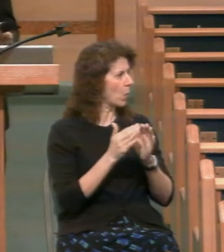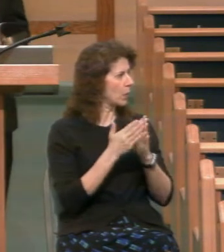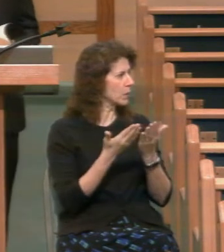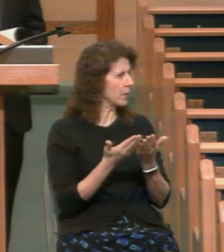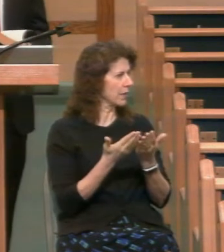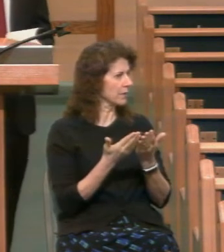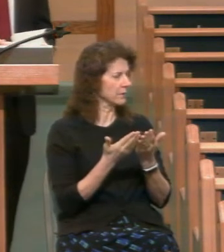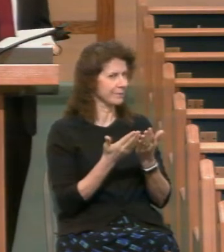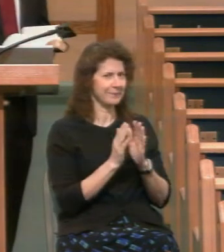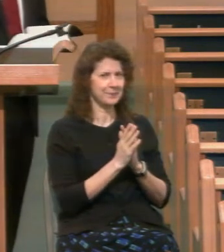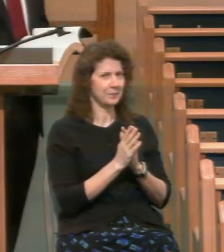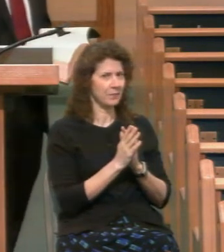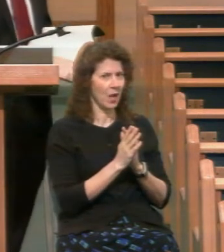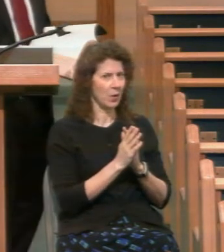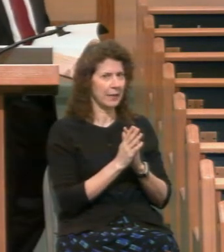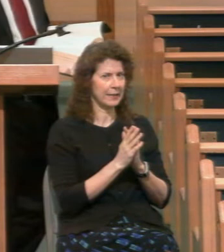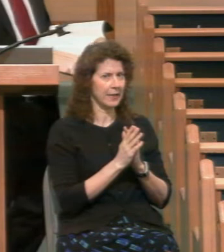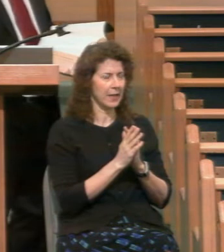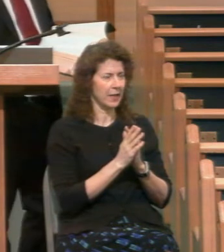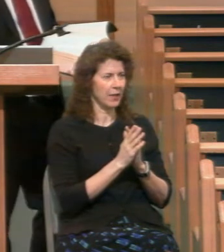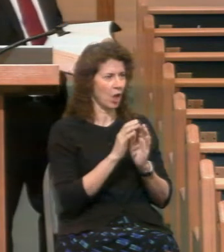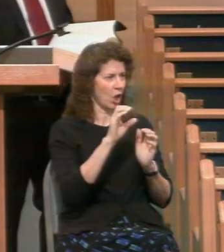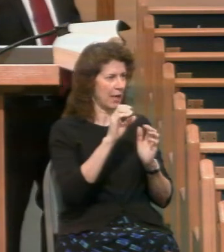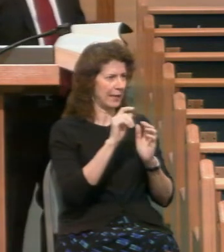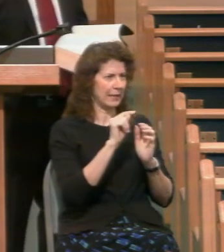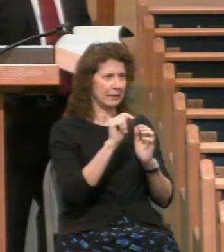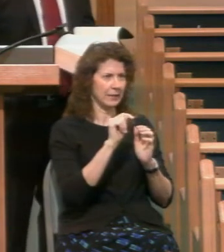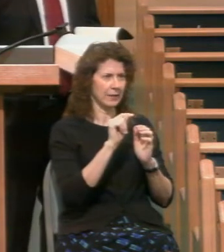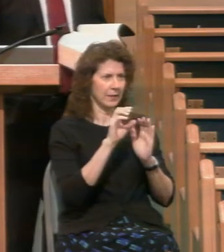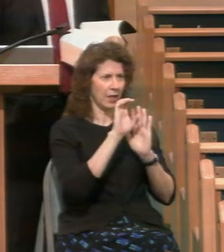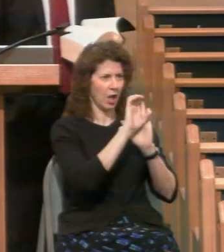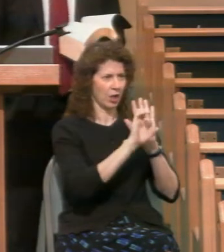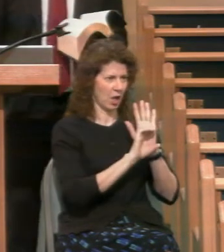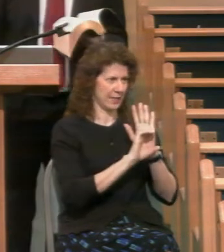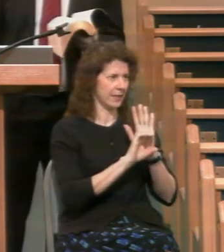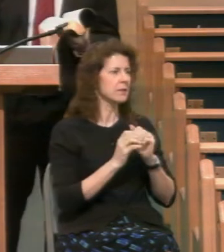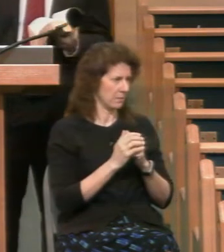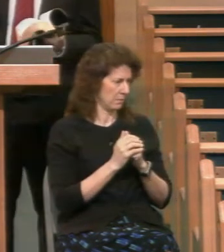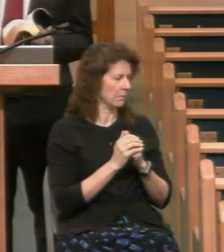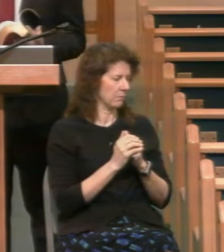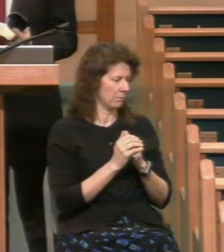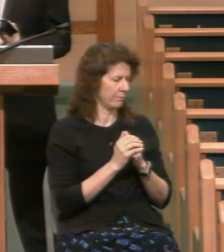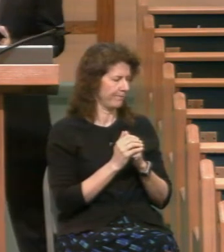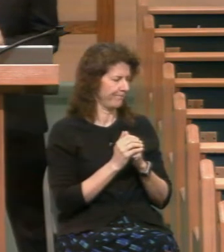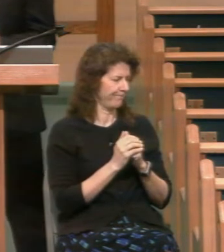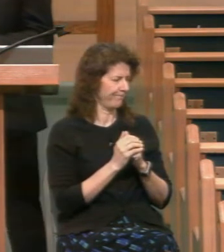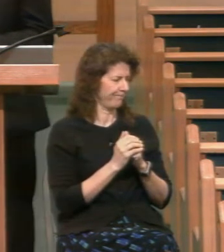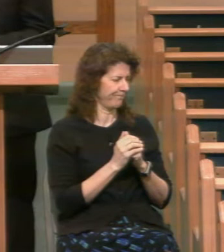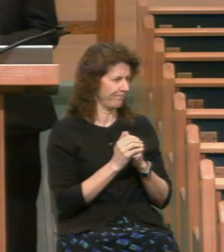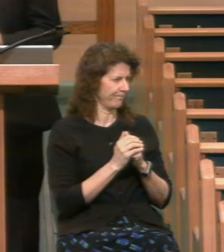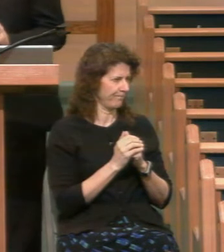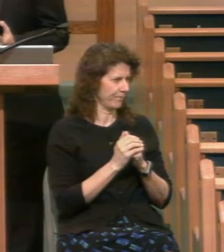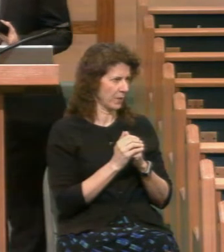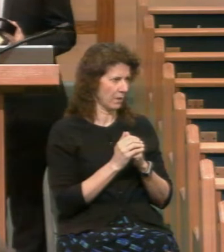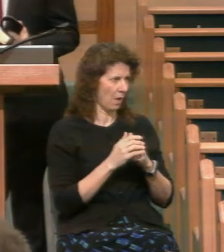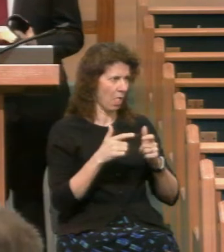actually the table of contents. We're going to look at the table of contents for just a moment. Again, we'll be trying to cover a lot of